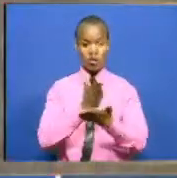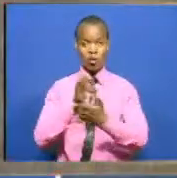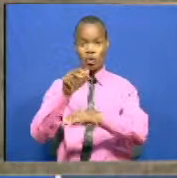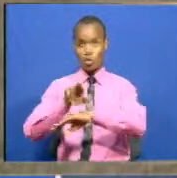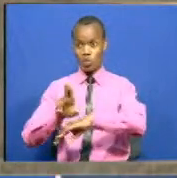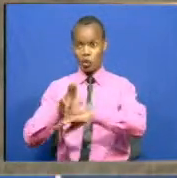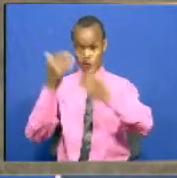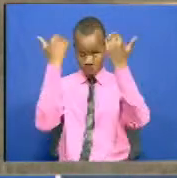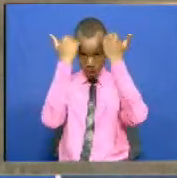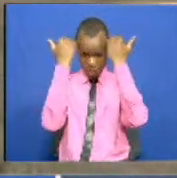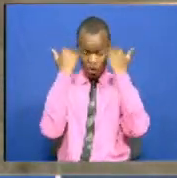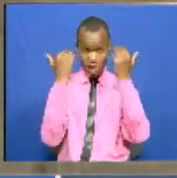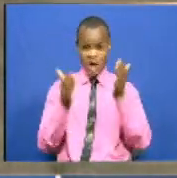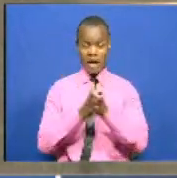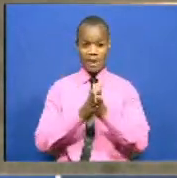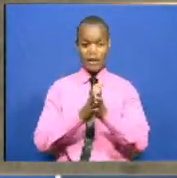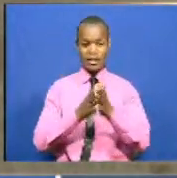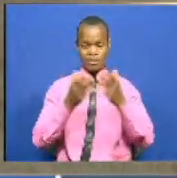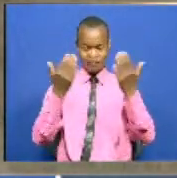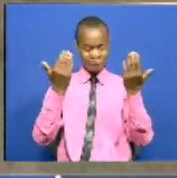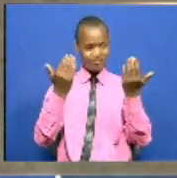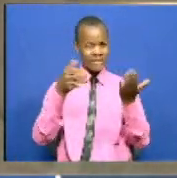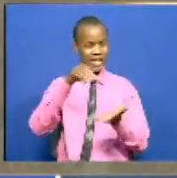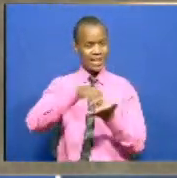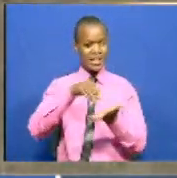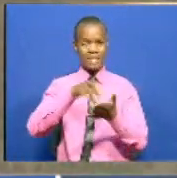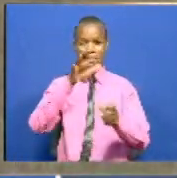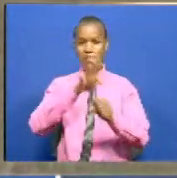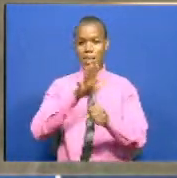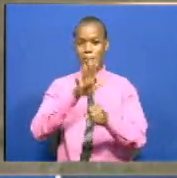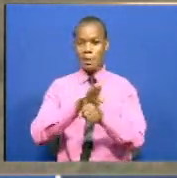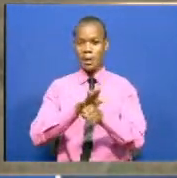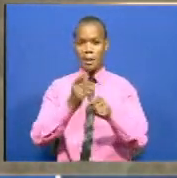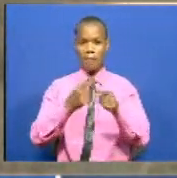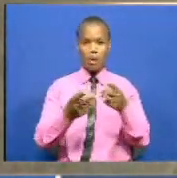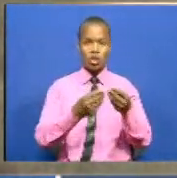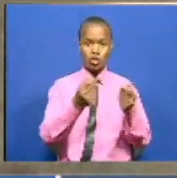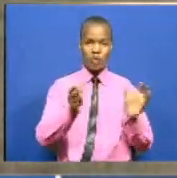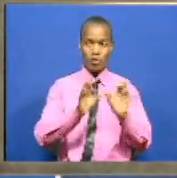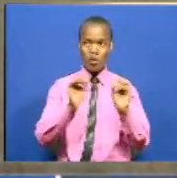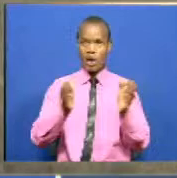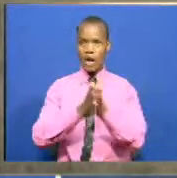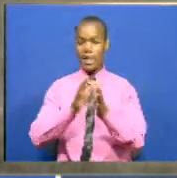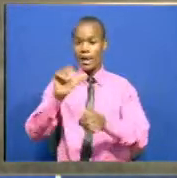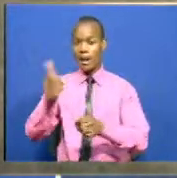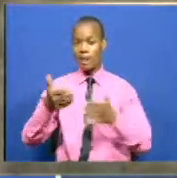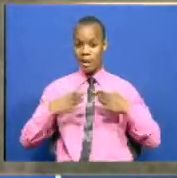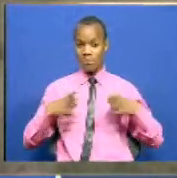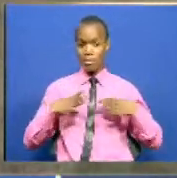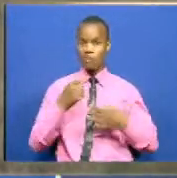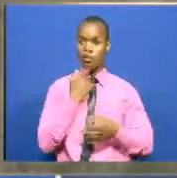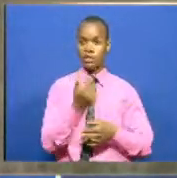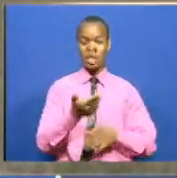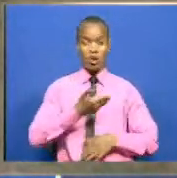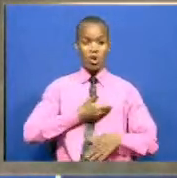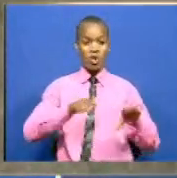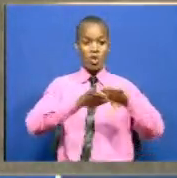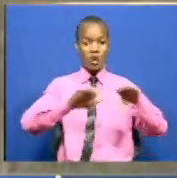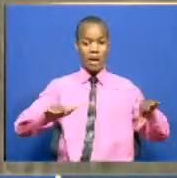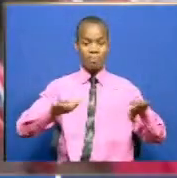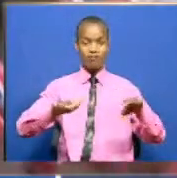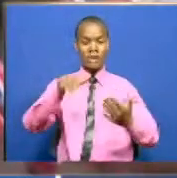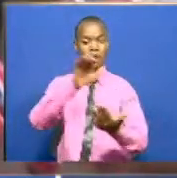where cases are moved from one court to the other, while those claiming ownership of the 4,500-acre land do not appear in